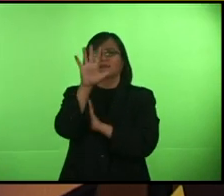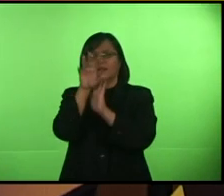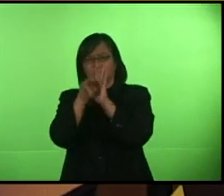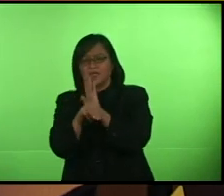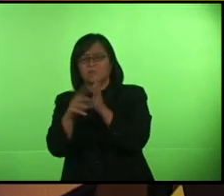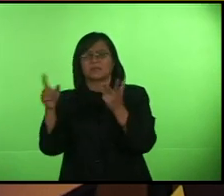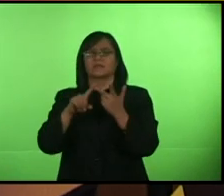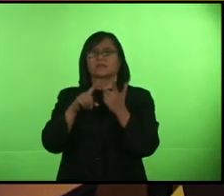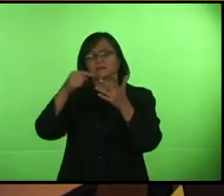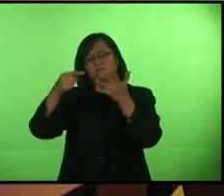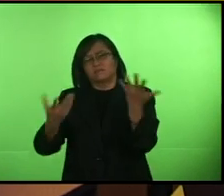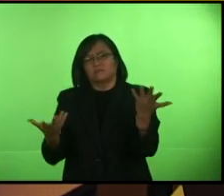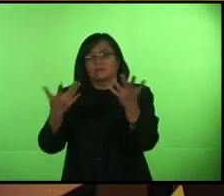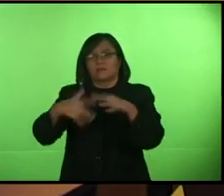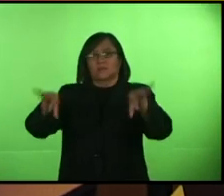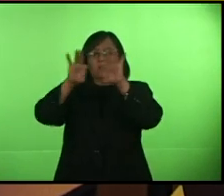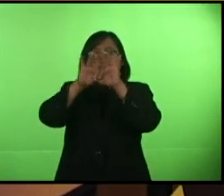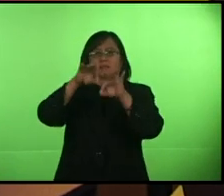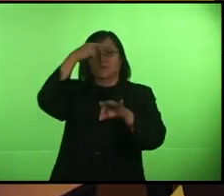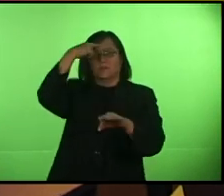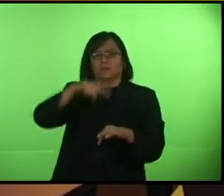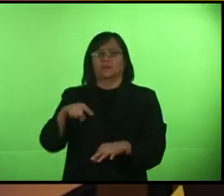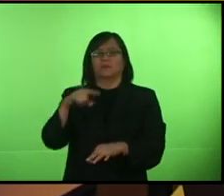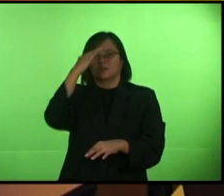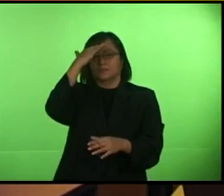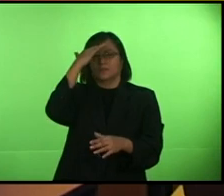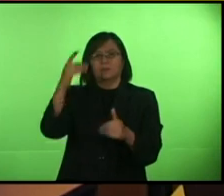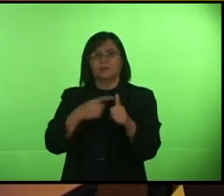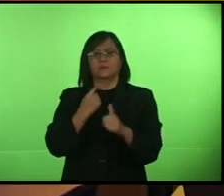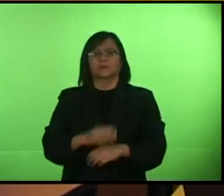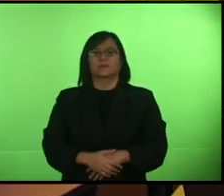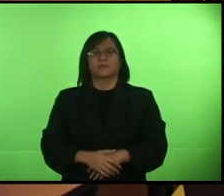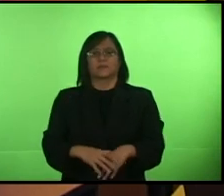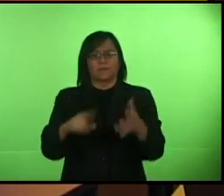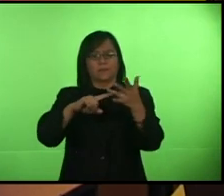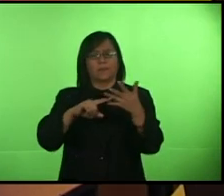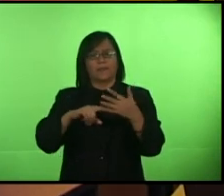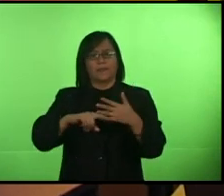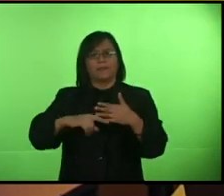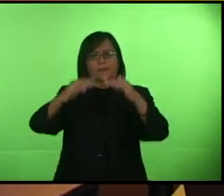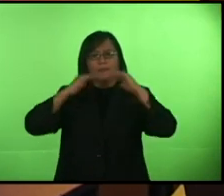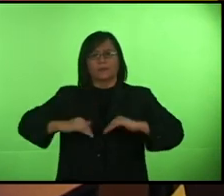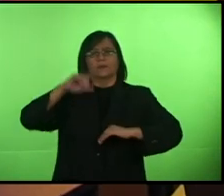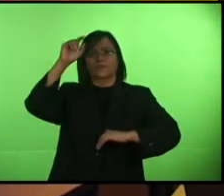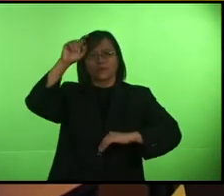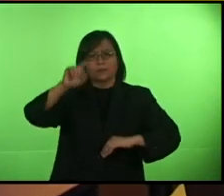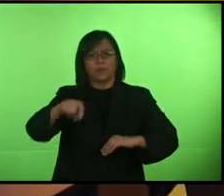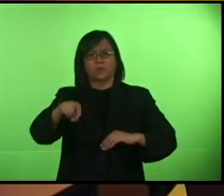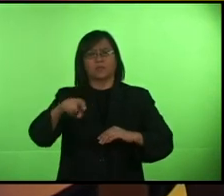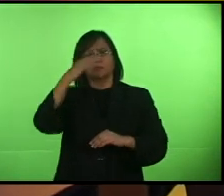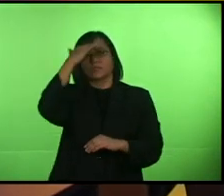5 minutes? That factor is quite important as well. The next one, you have to determine whether you